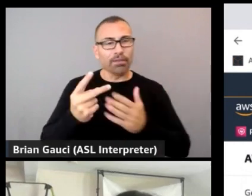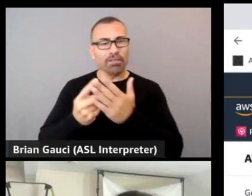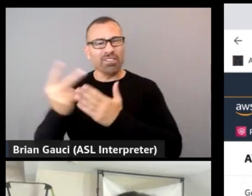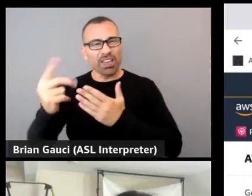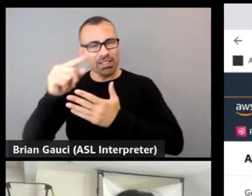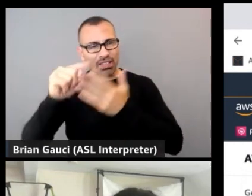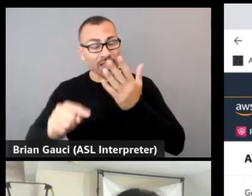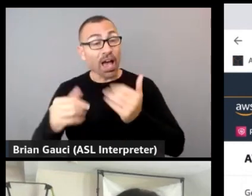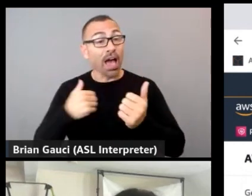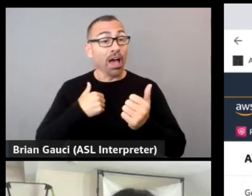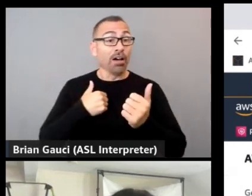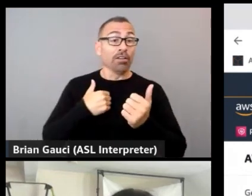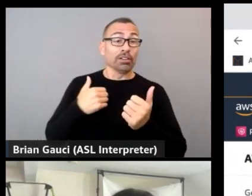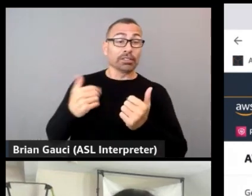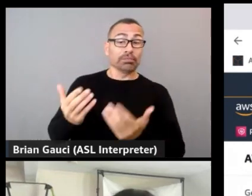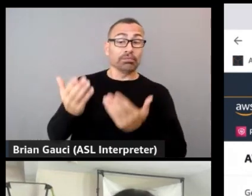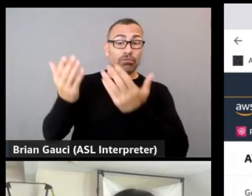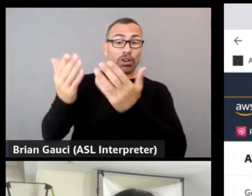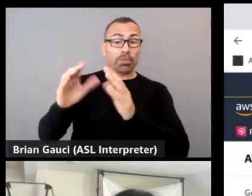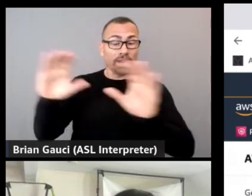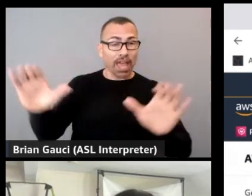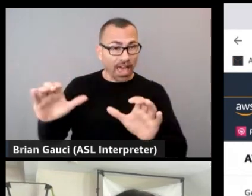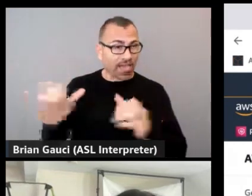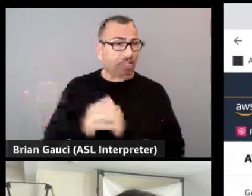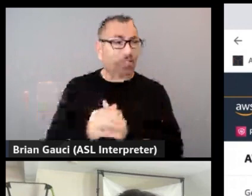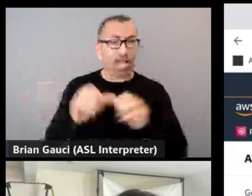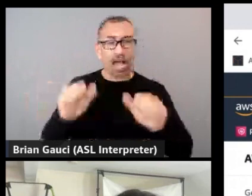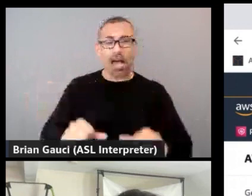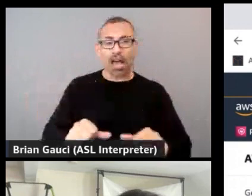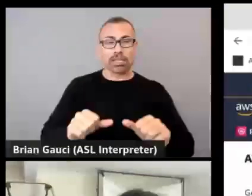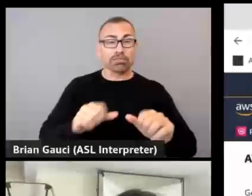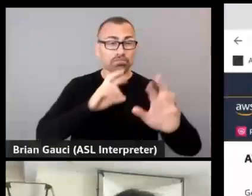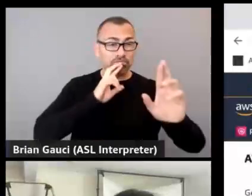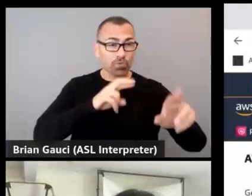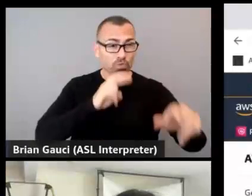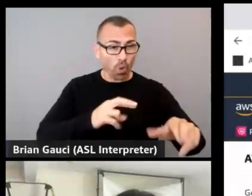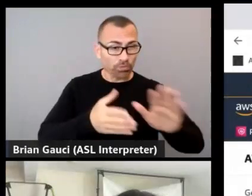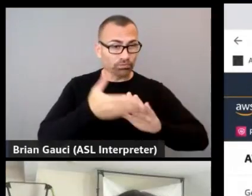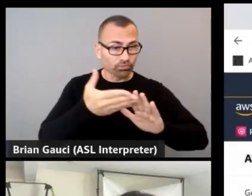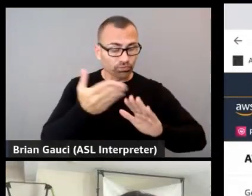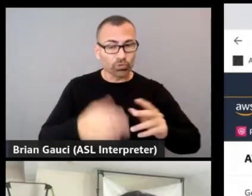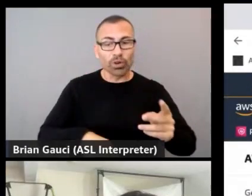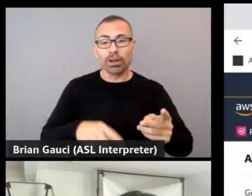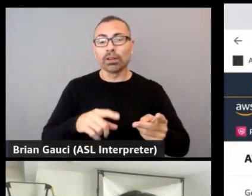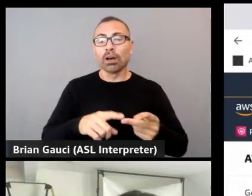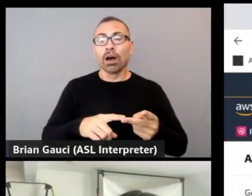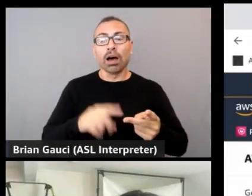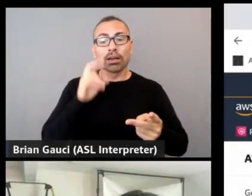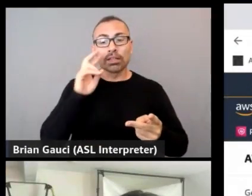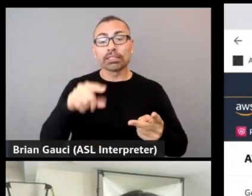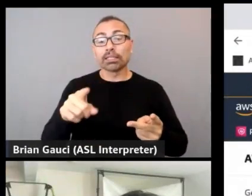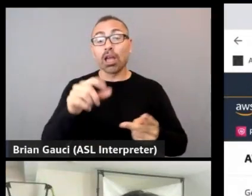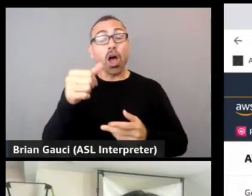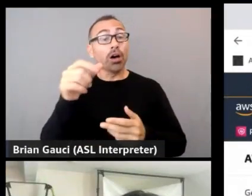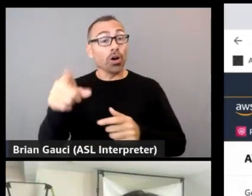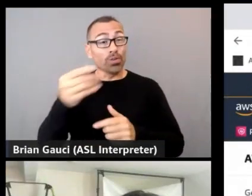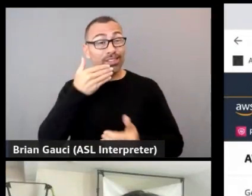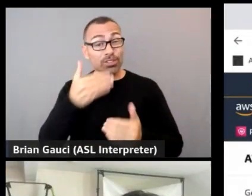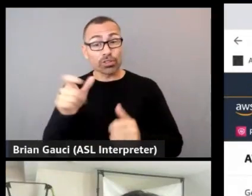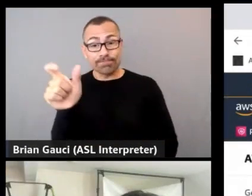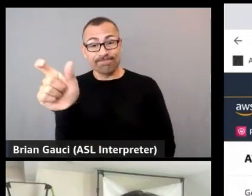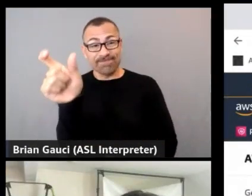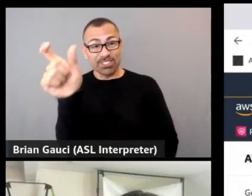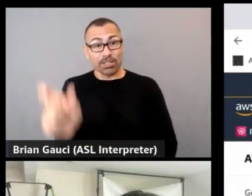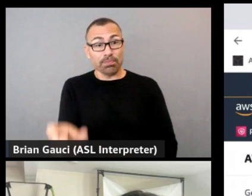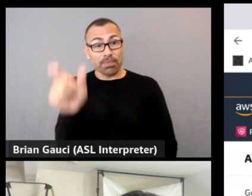can download a report from it. I can look and see what exactly is happening. This is actually a new feature too. Under evaluated metrics, we now show